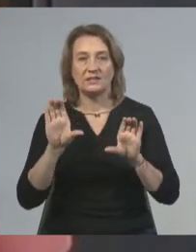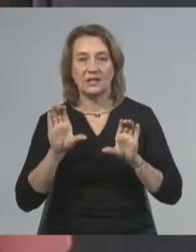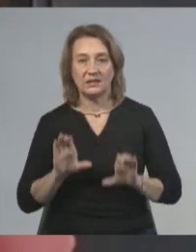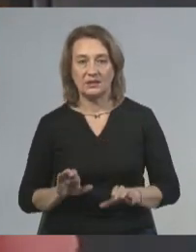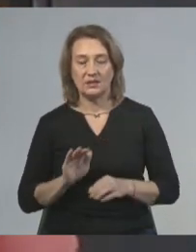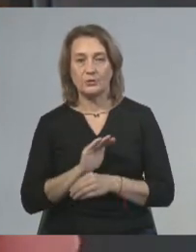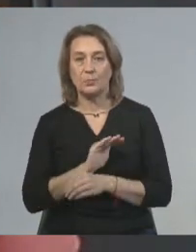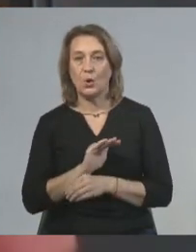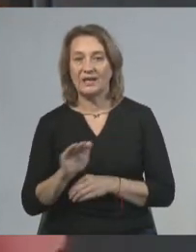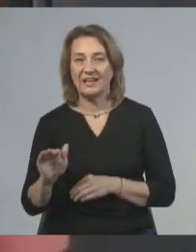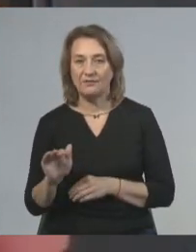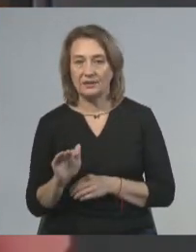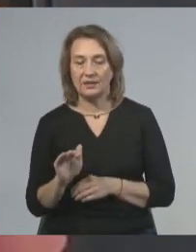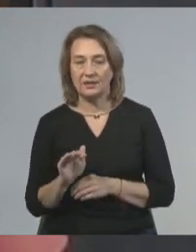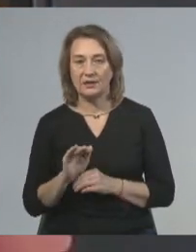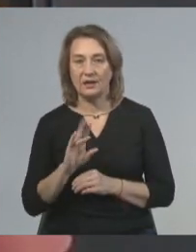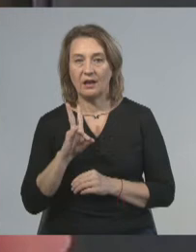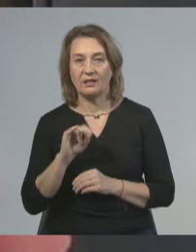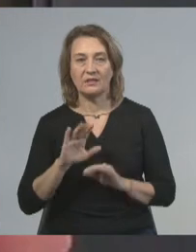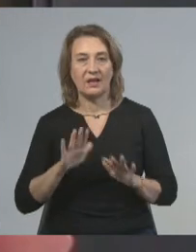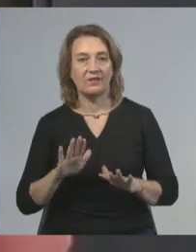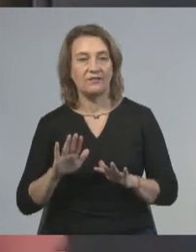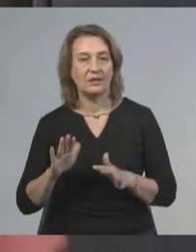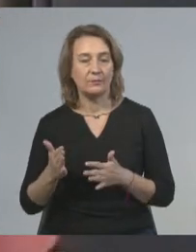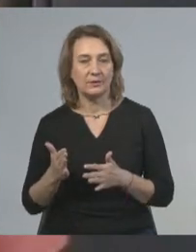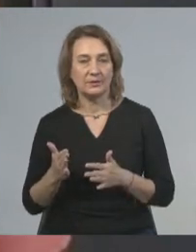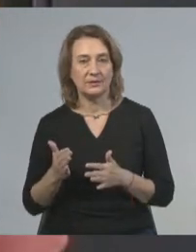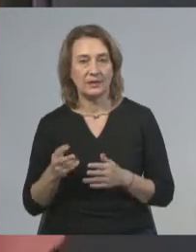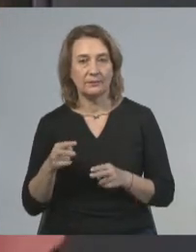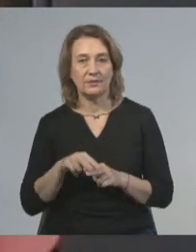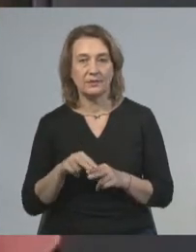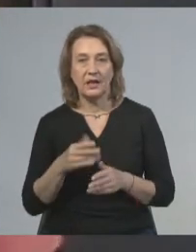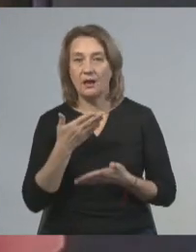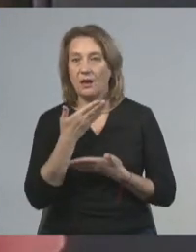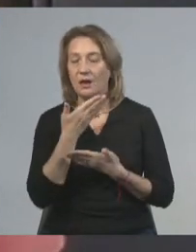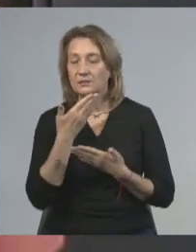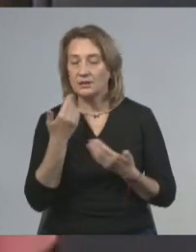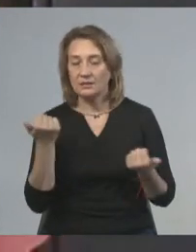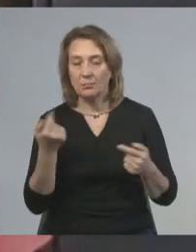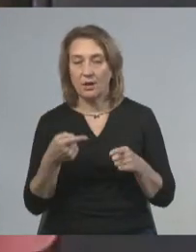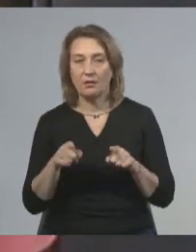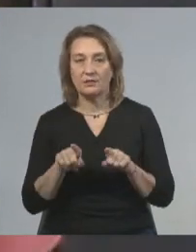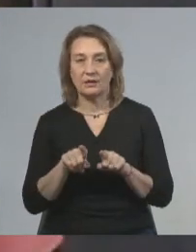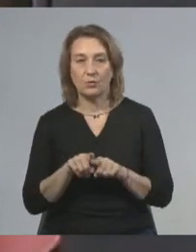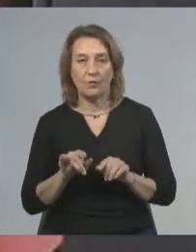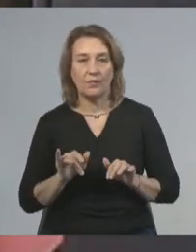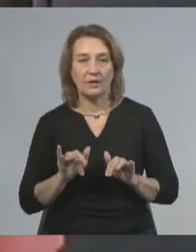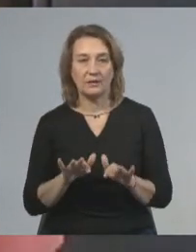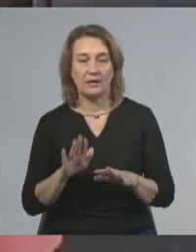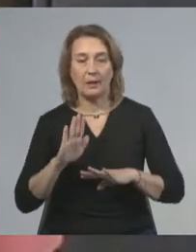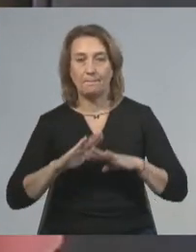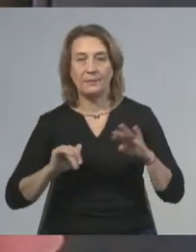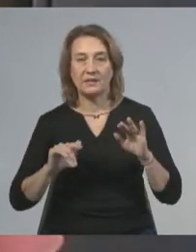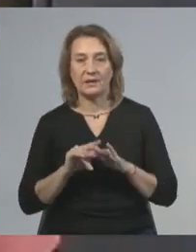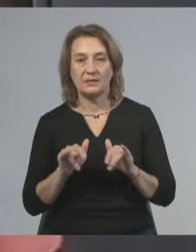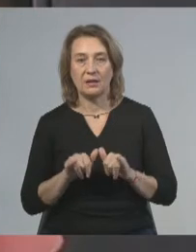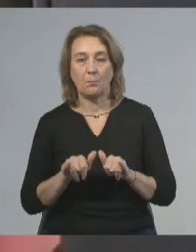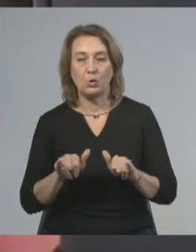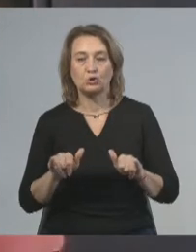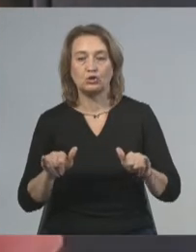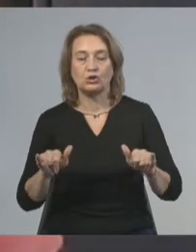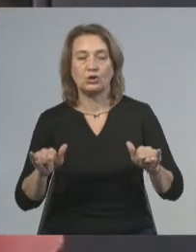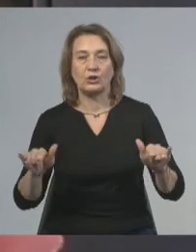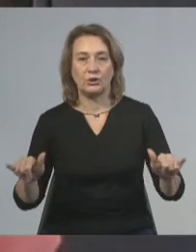is that at the legislative level uh there are no there are